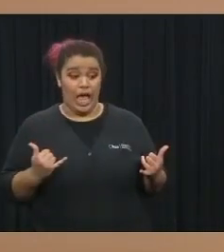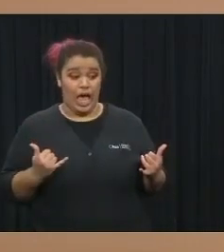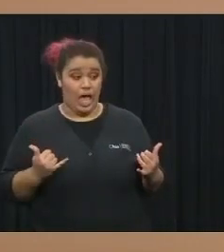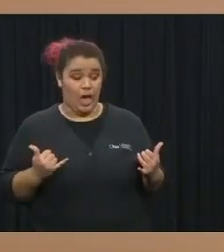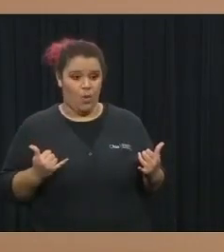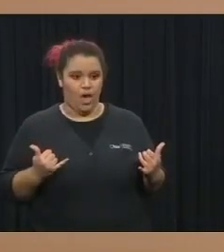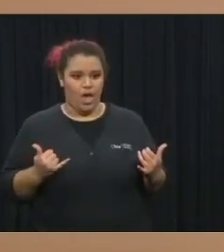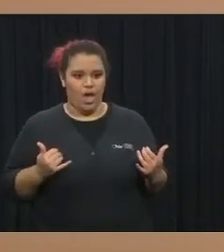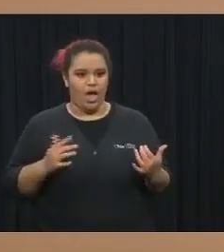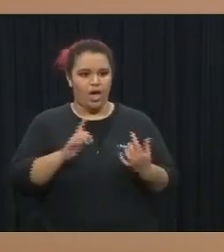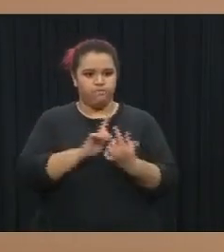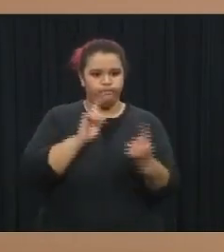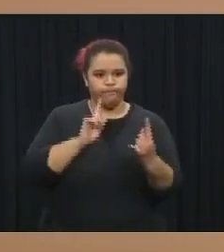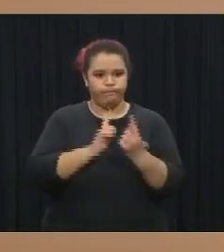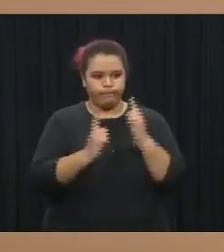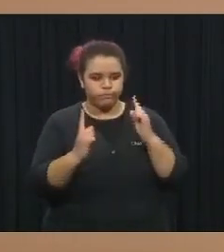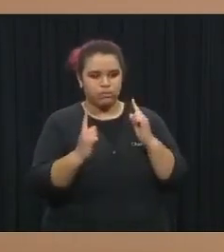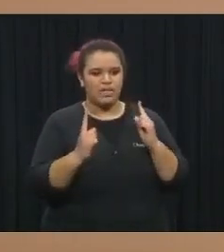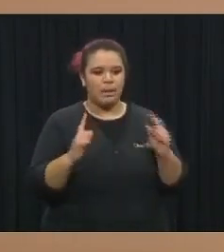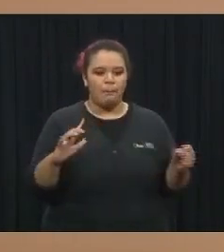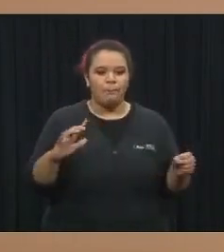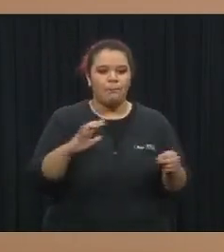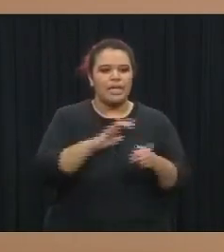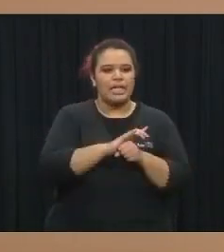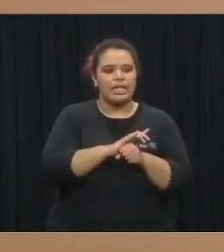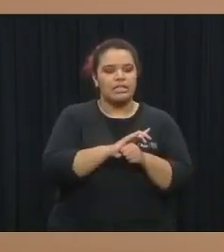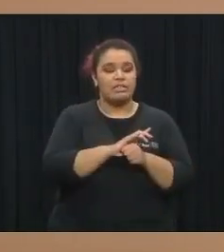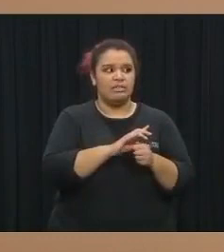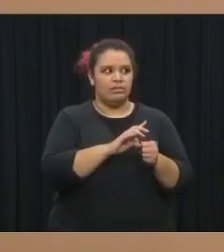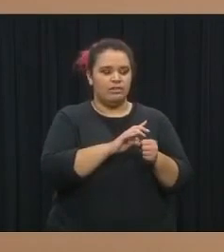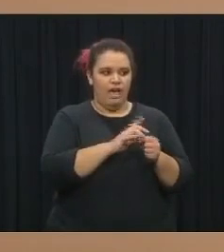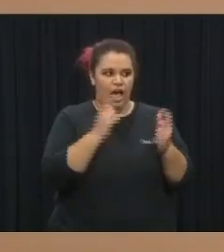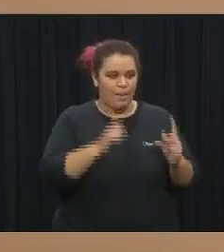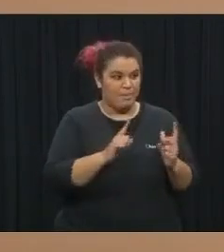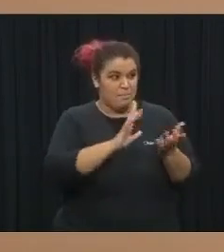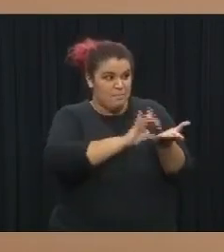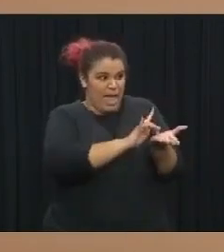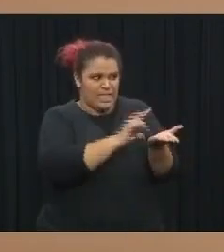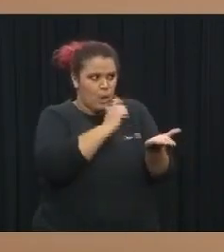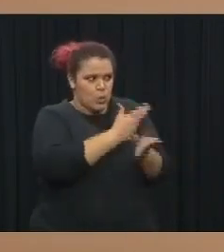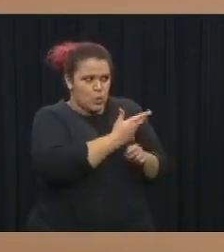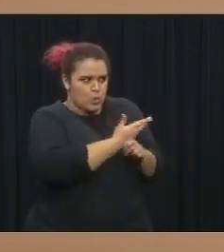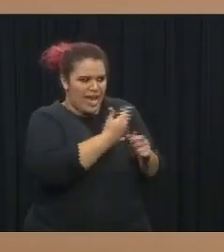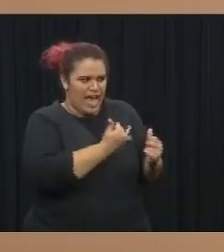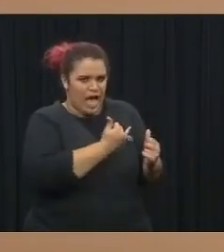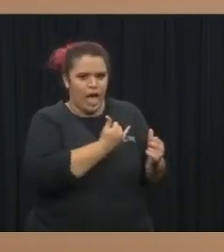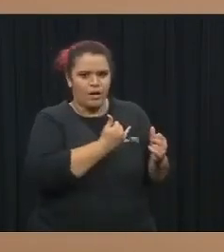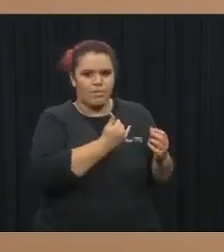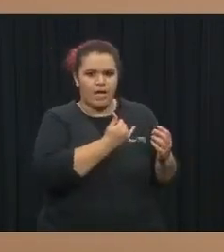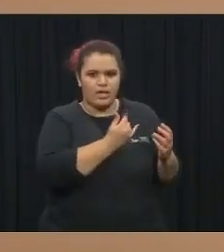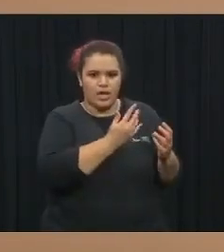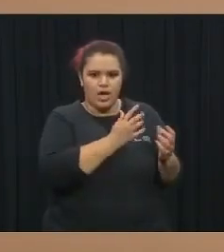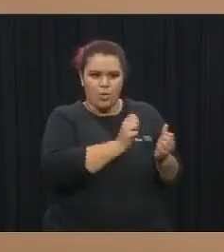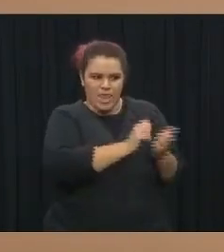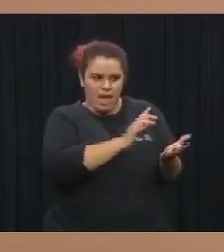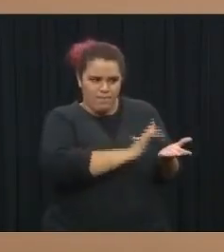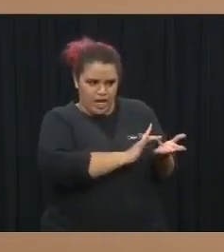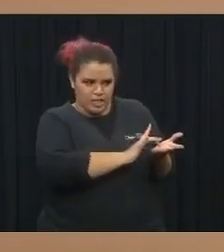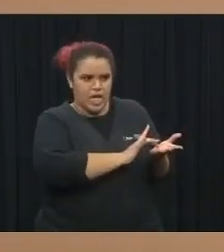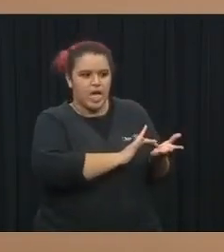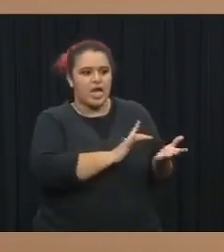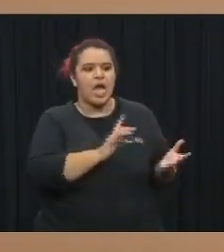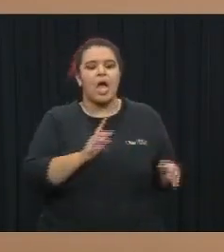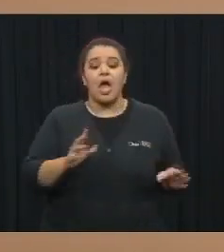complete mitigation, non-pharmacologic interventions maximized, that will be a period of time. But then we will